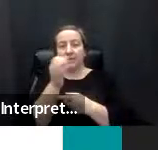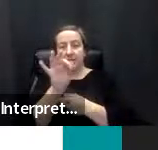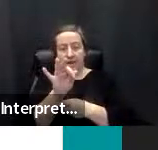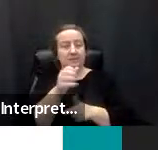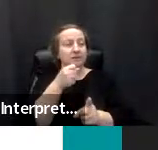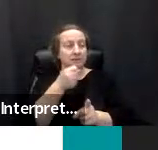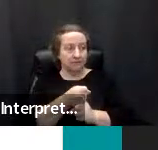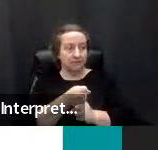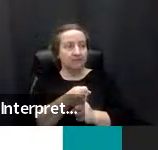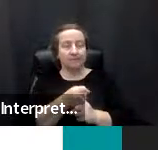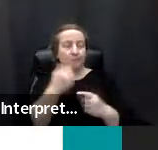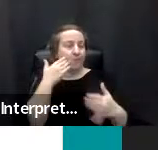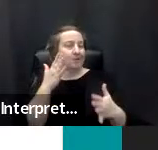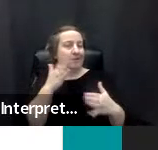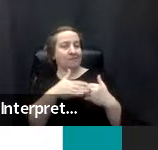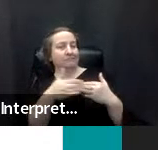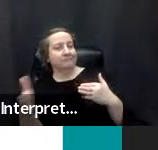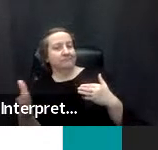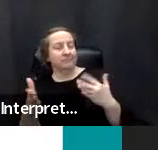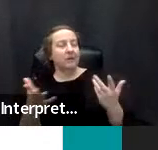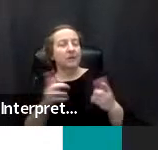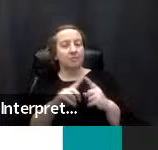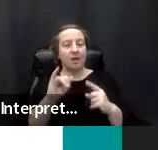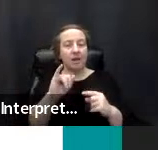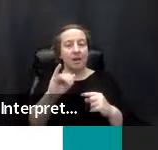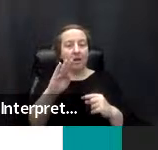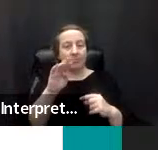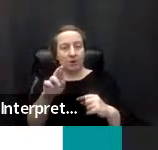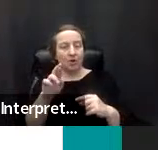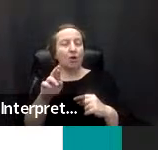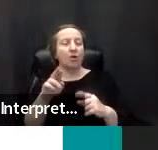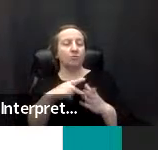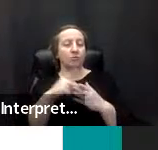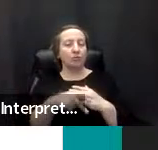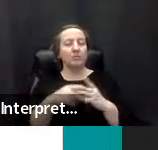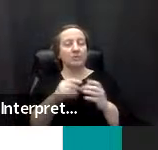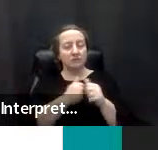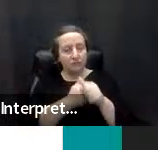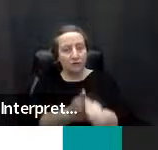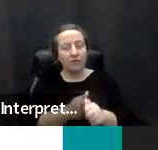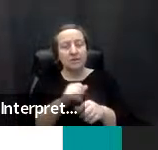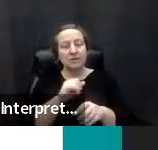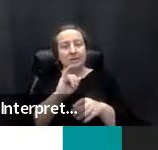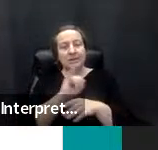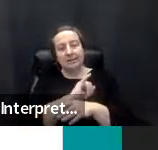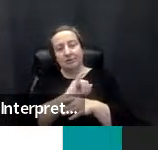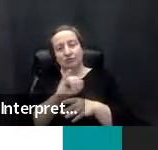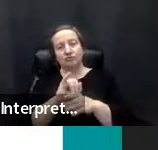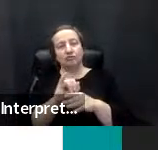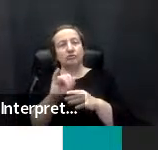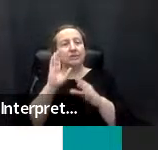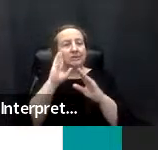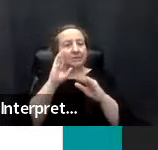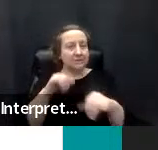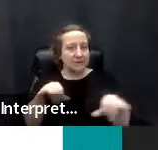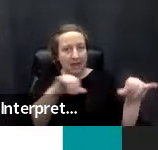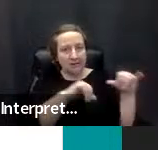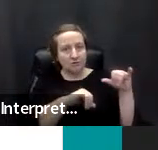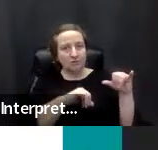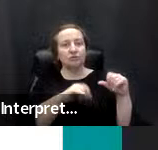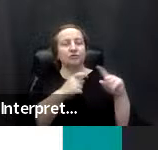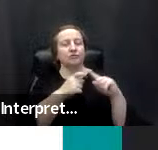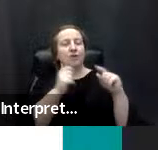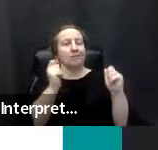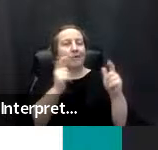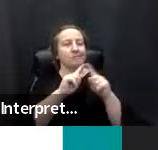long-term impacts are unknown at this time, the IBR program is following industry standards as well as current recommendations from WSDOT, ODOT, FHWA, and